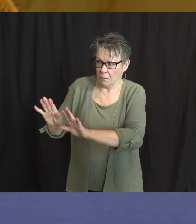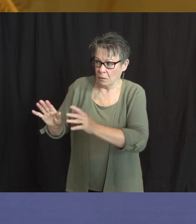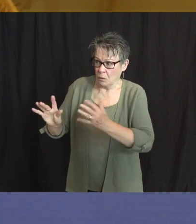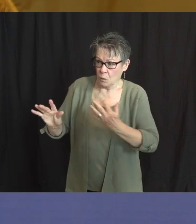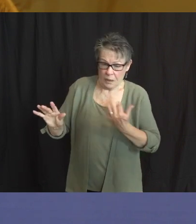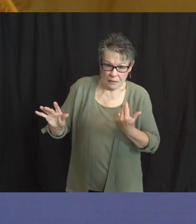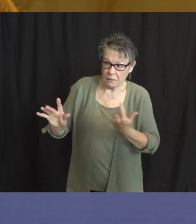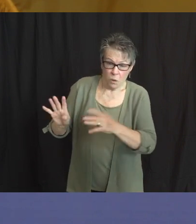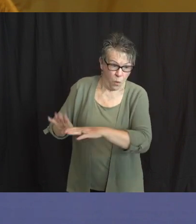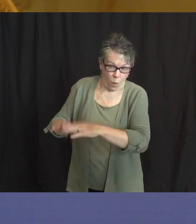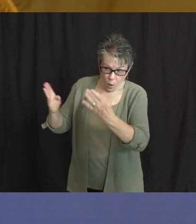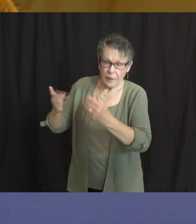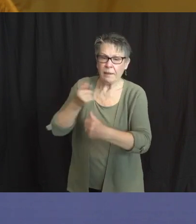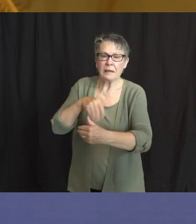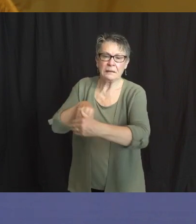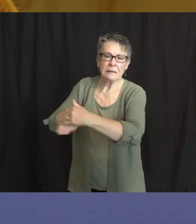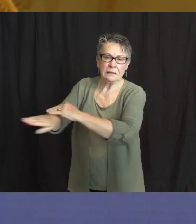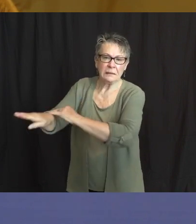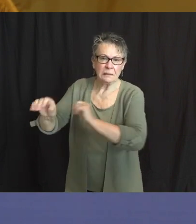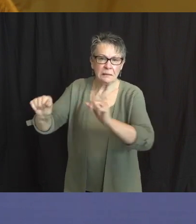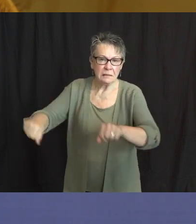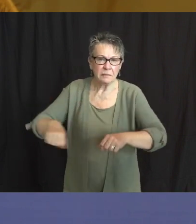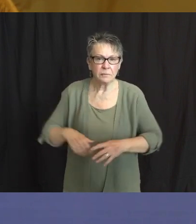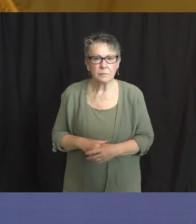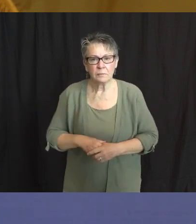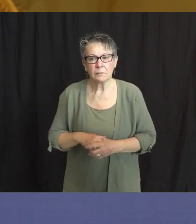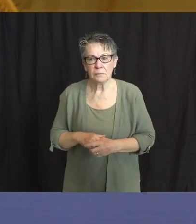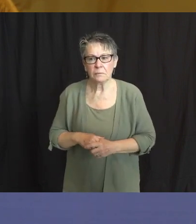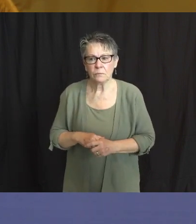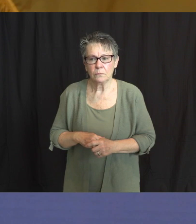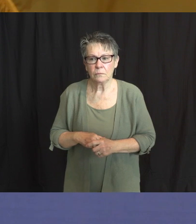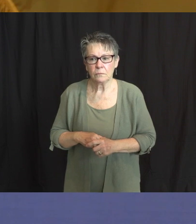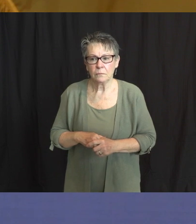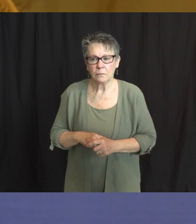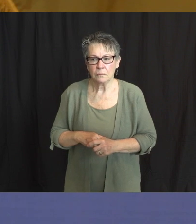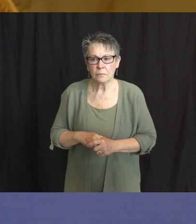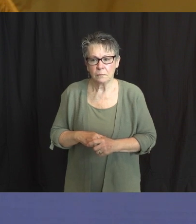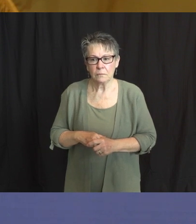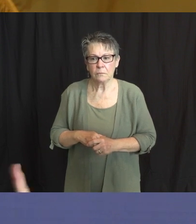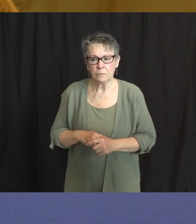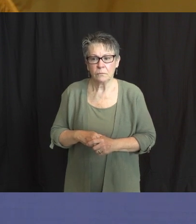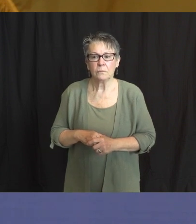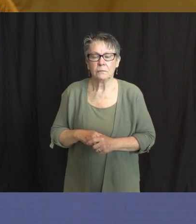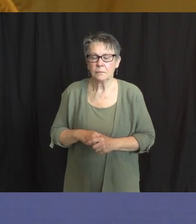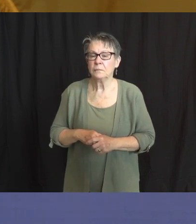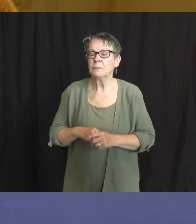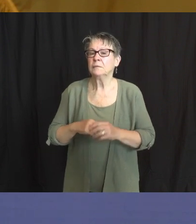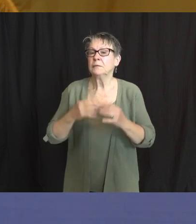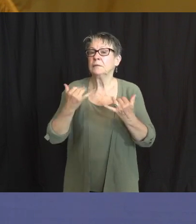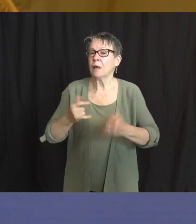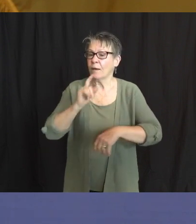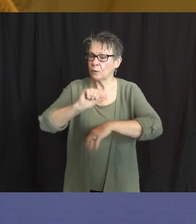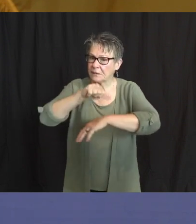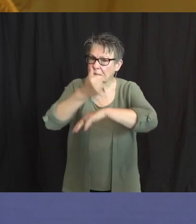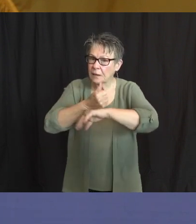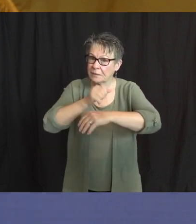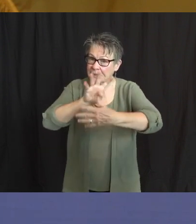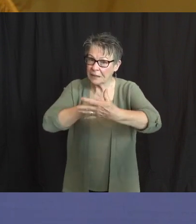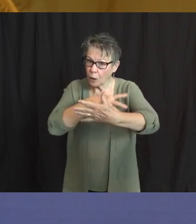Scheduling must be coordinated to promote social distancing, to minimize time in waiting